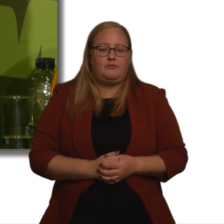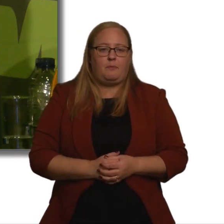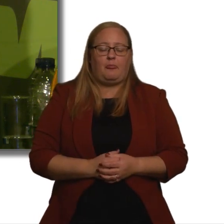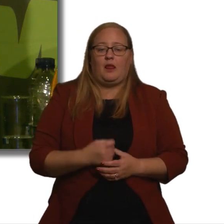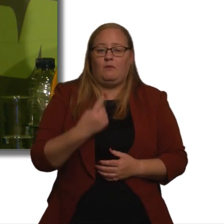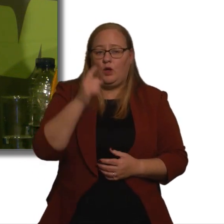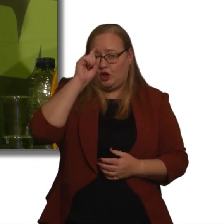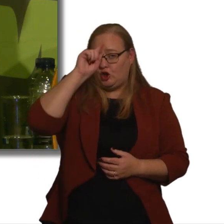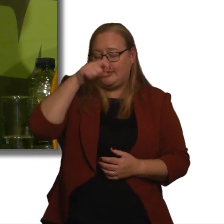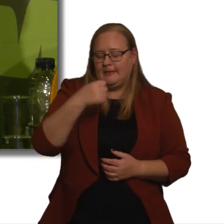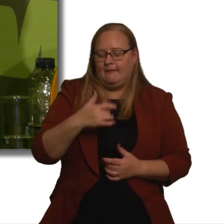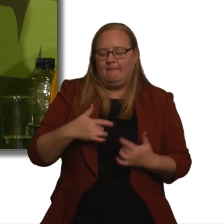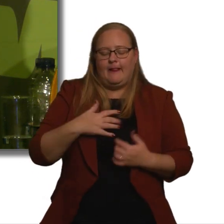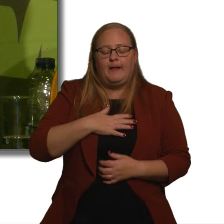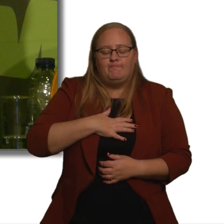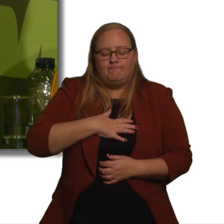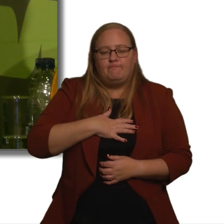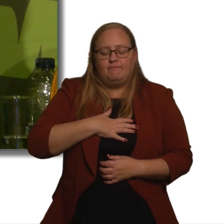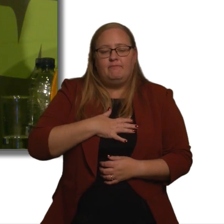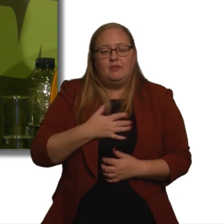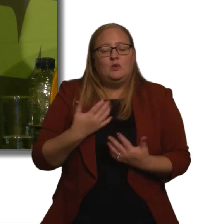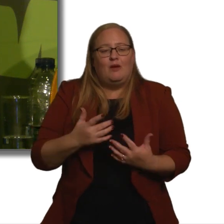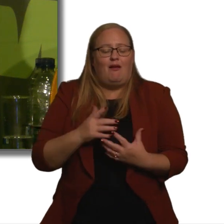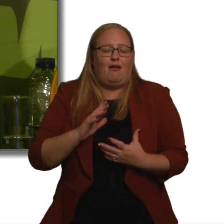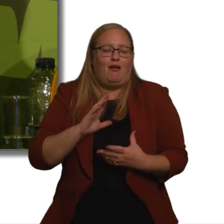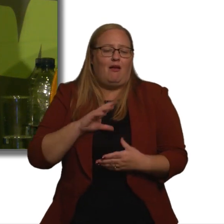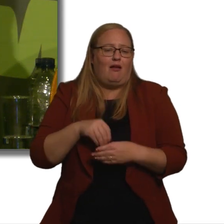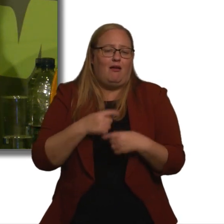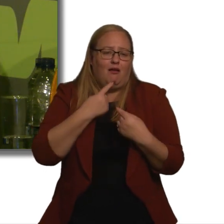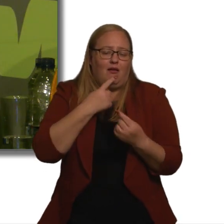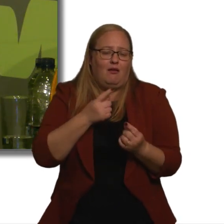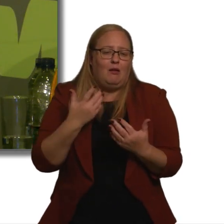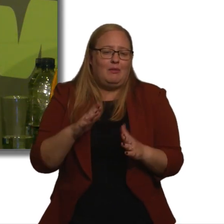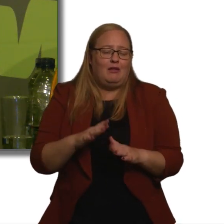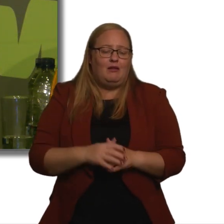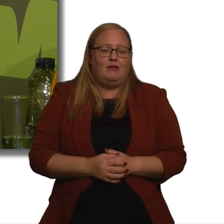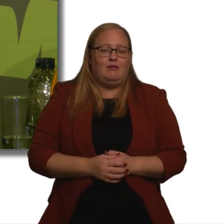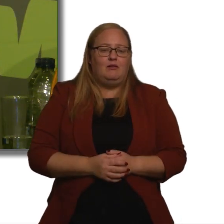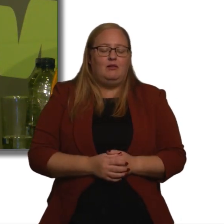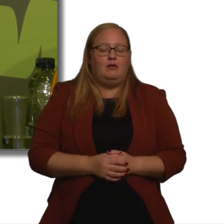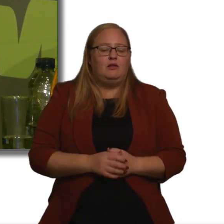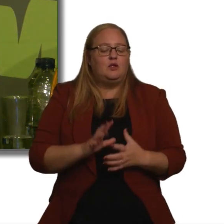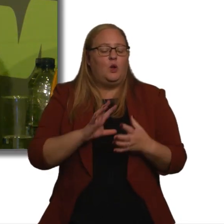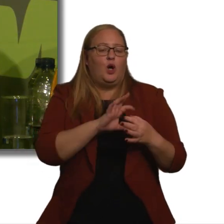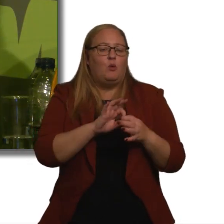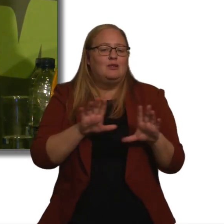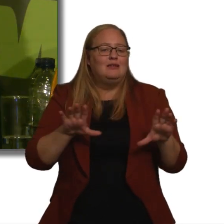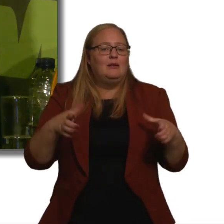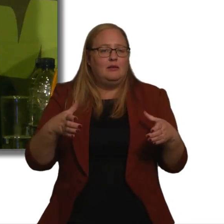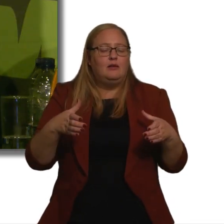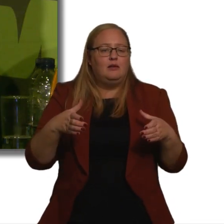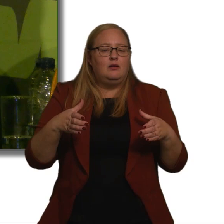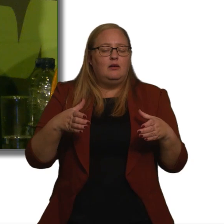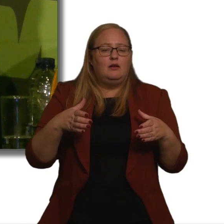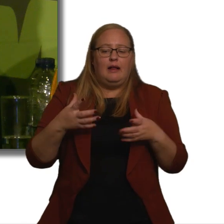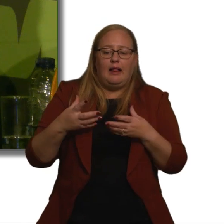my heart, and I've already covered some of it today, which is with the help of the cooperative movement, that